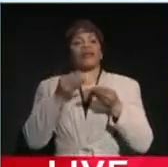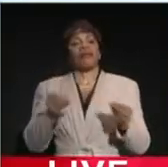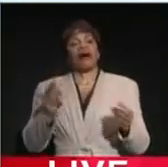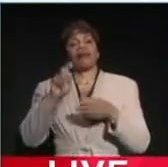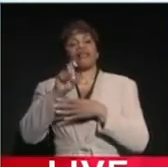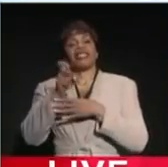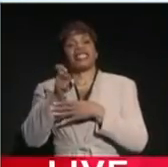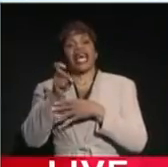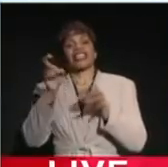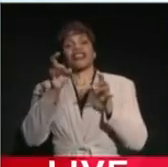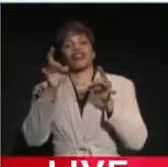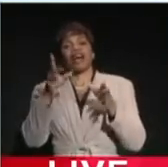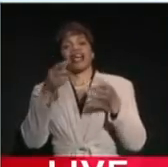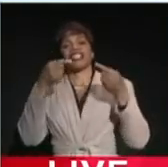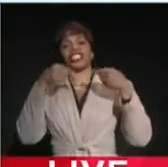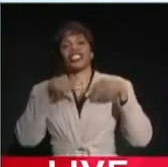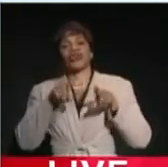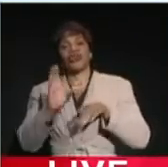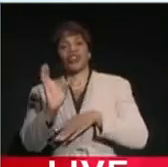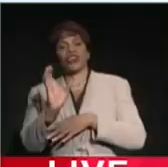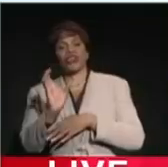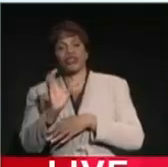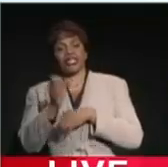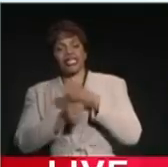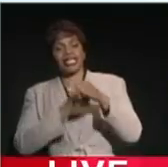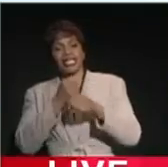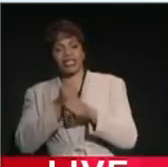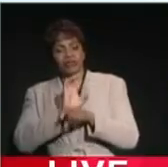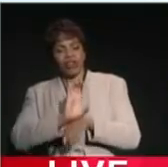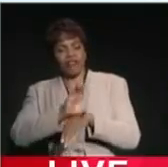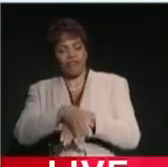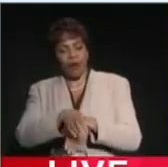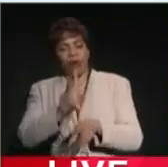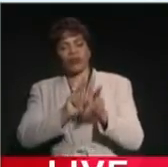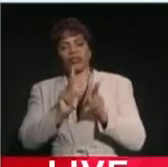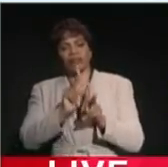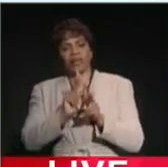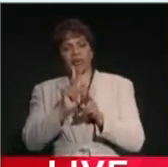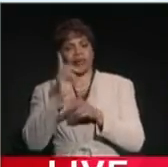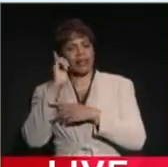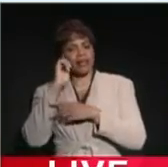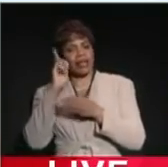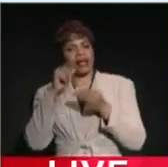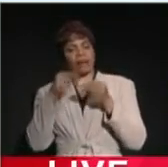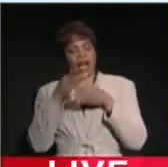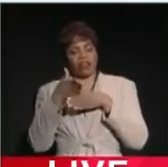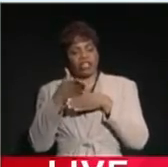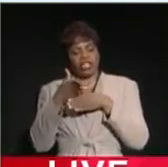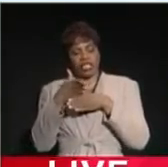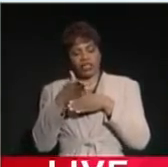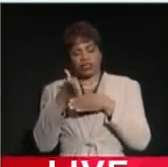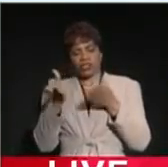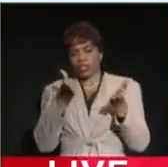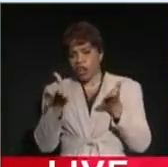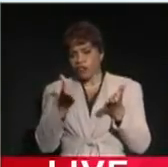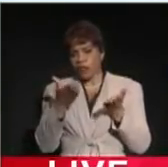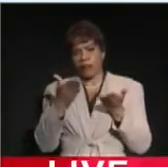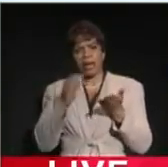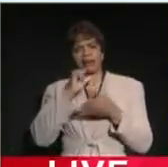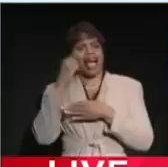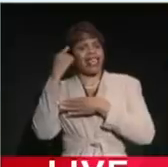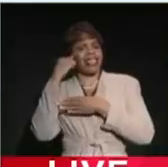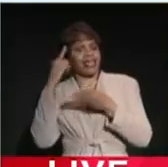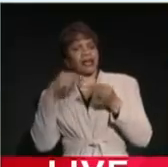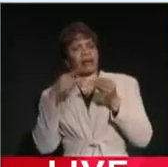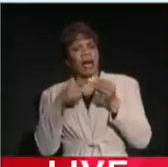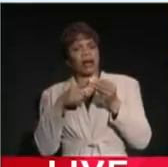the Christie Guadagno years has forced a lot of people to really think about sharing services that may not have thought about it before. So there's a lot of appetite